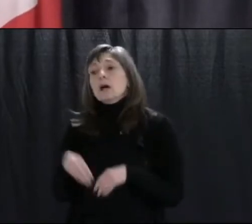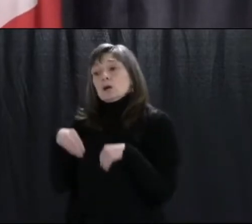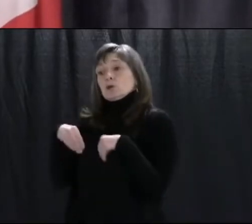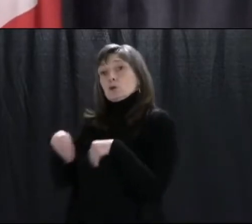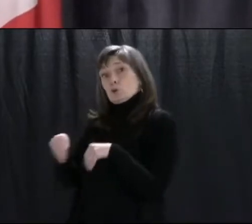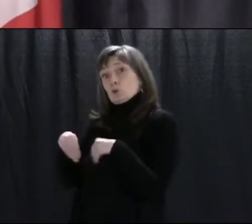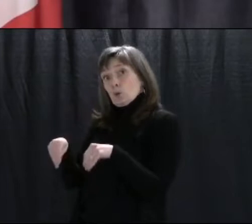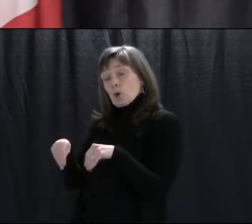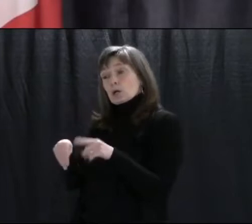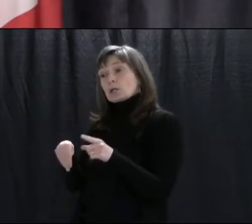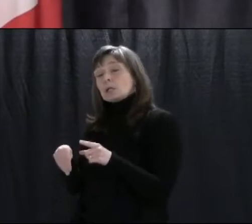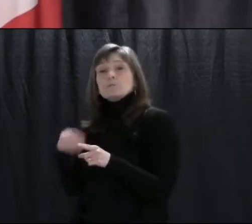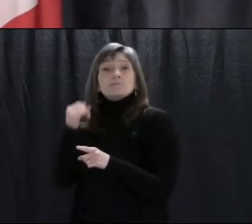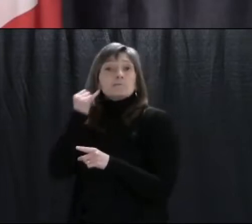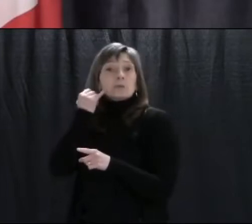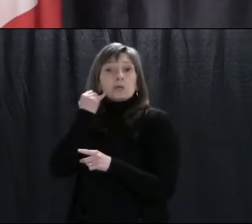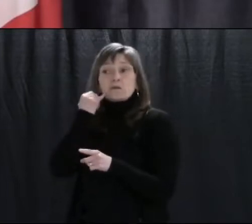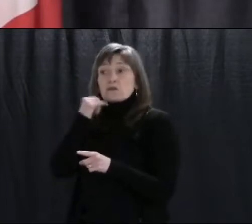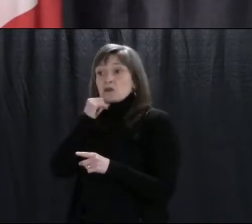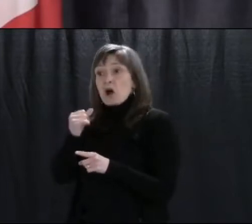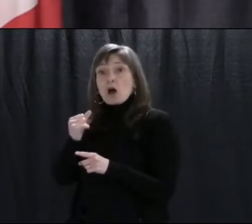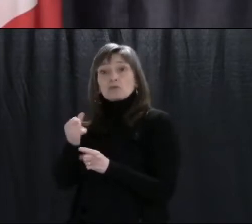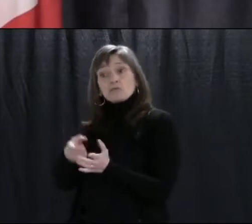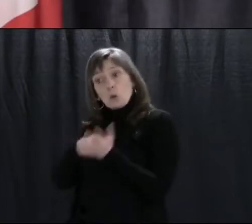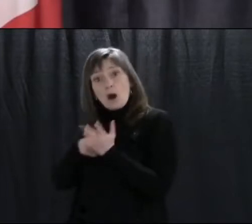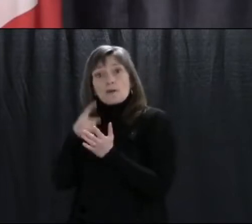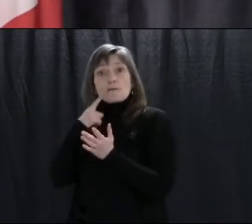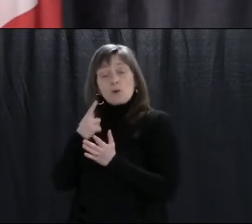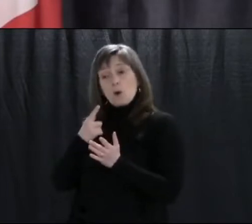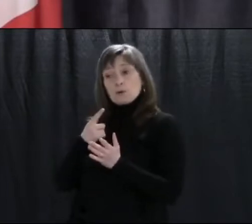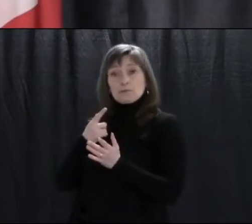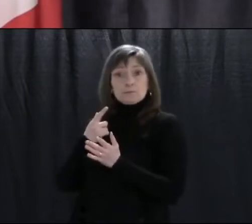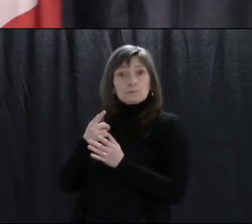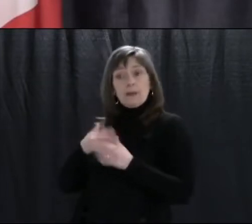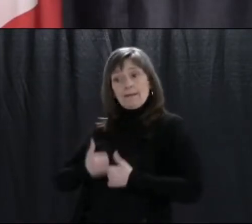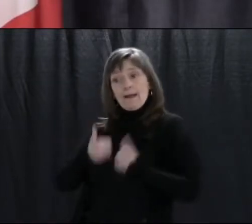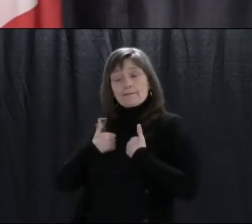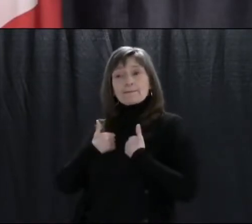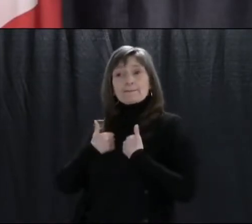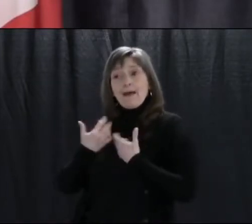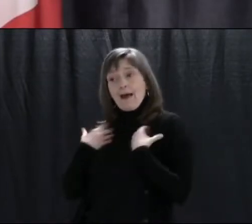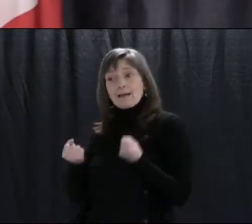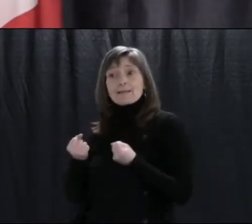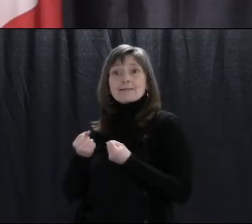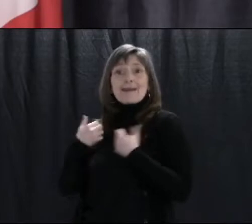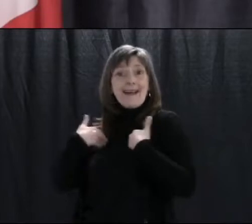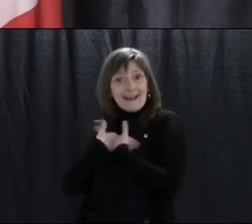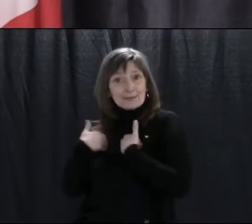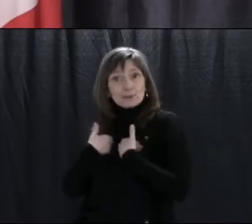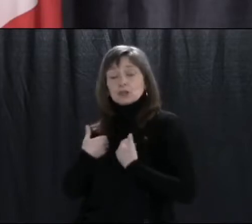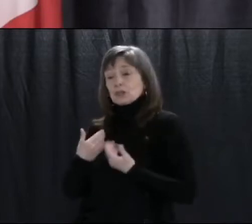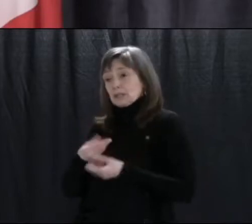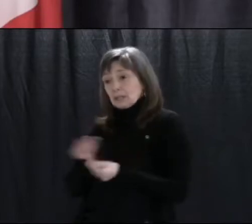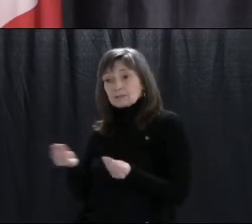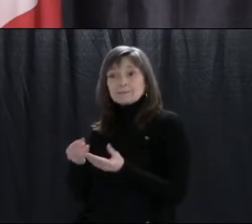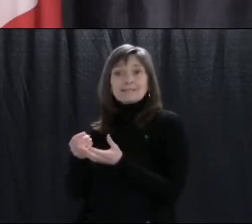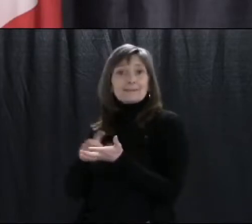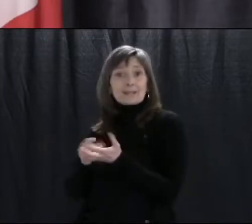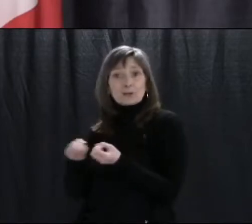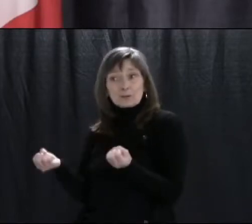unless those stores provide services essential to the life, health, or personal safety of individuals and animals. Exemptions